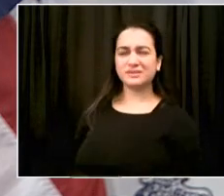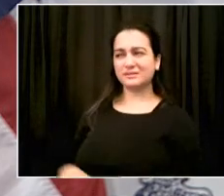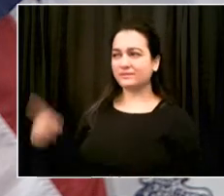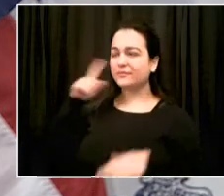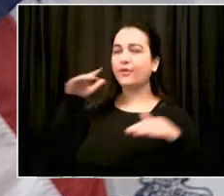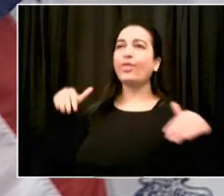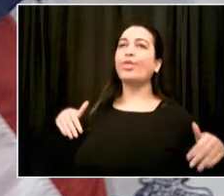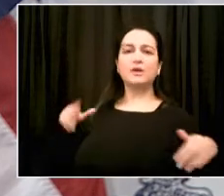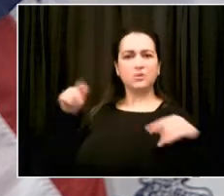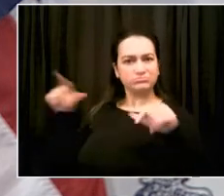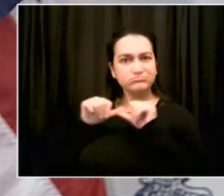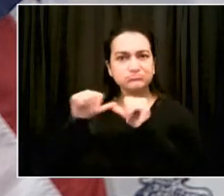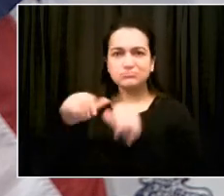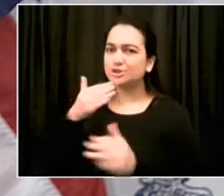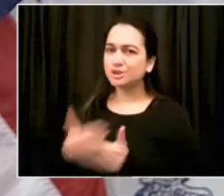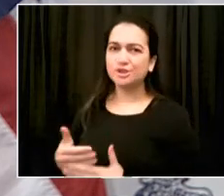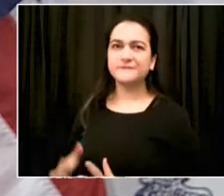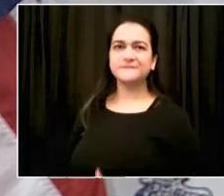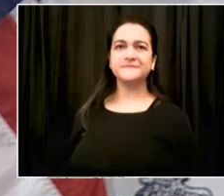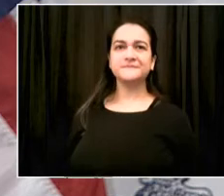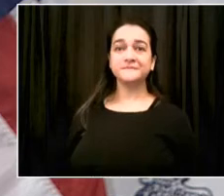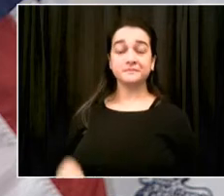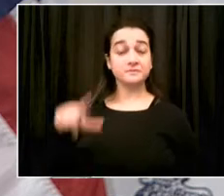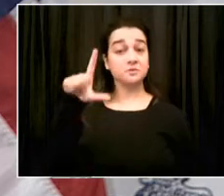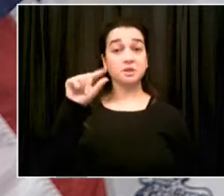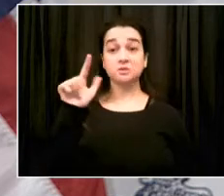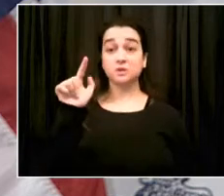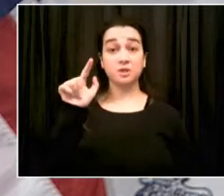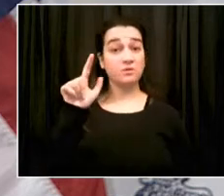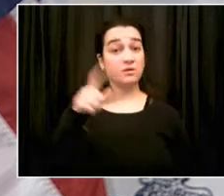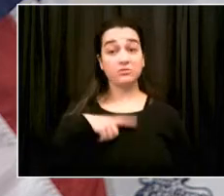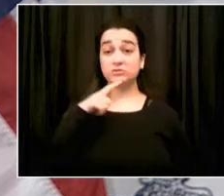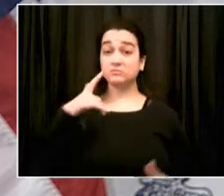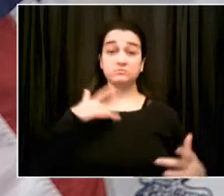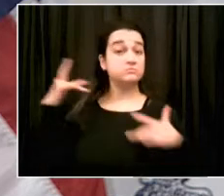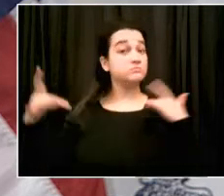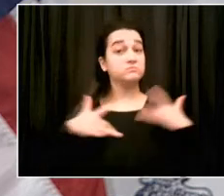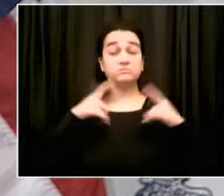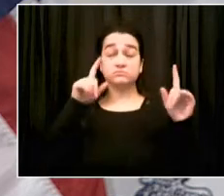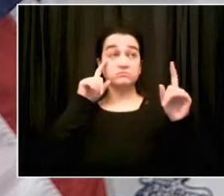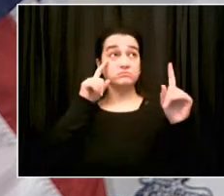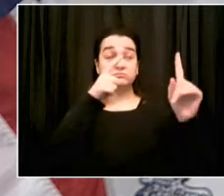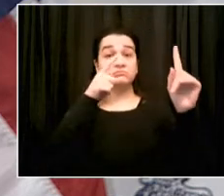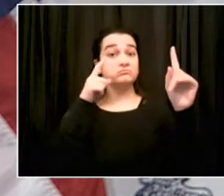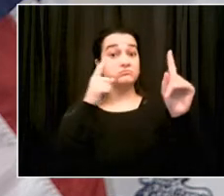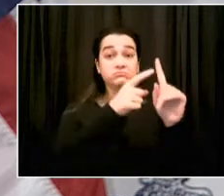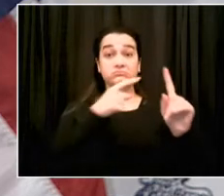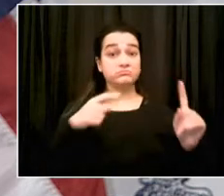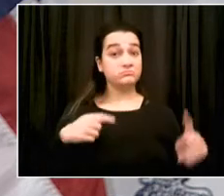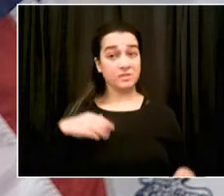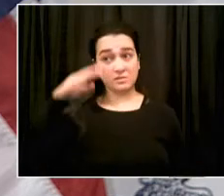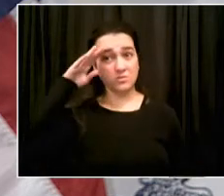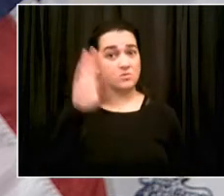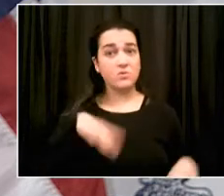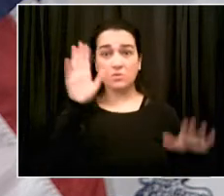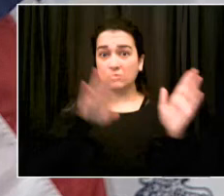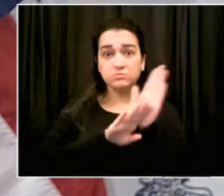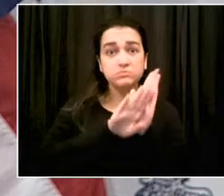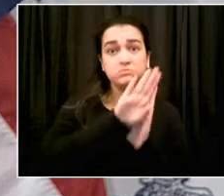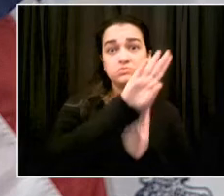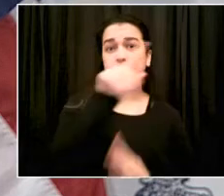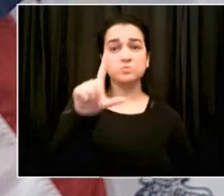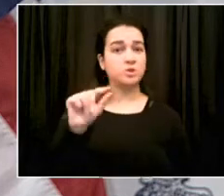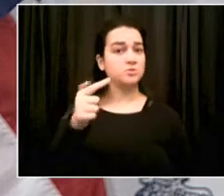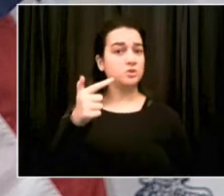housing team. So even with the roadblocks, they're going to keep pushing by them in 2021. The goal in 2021